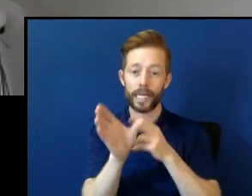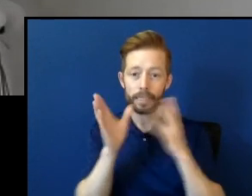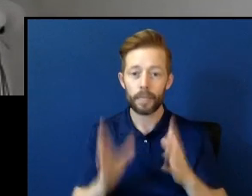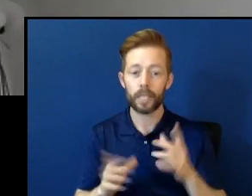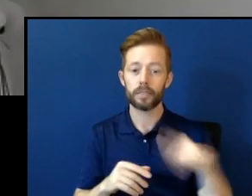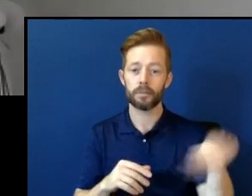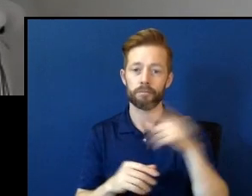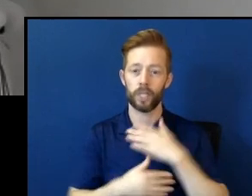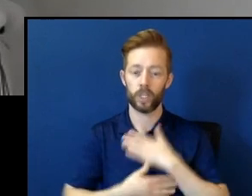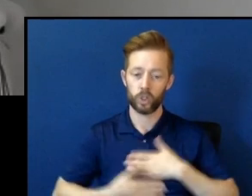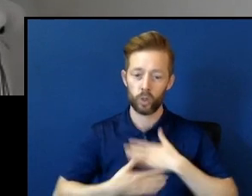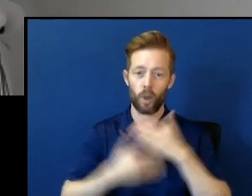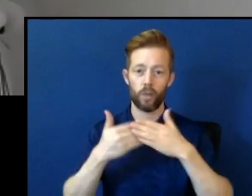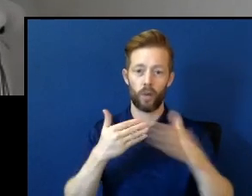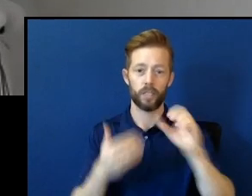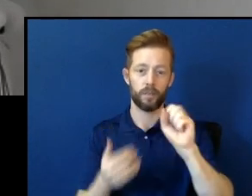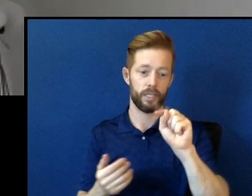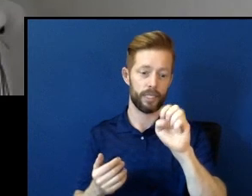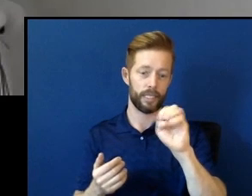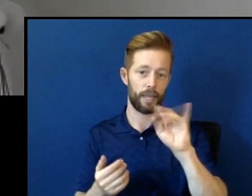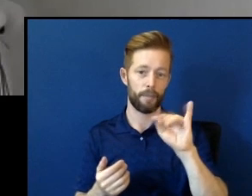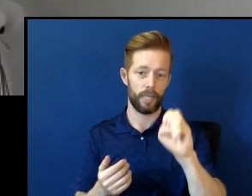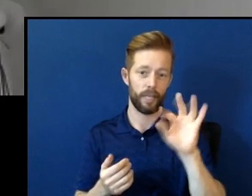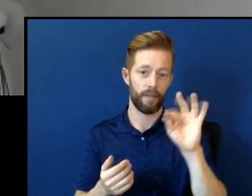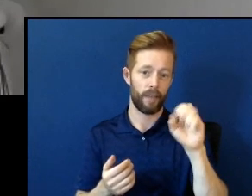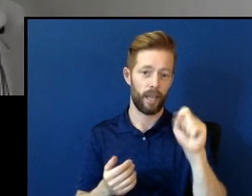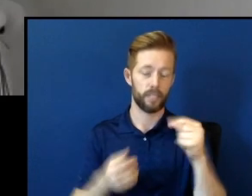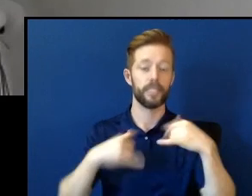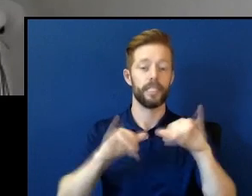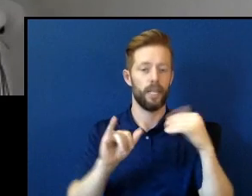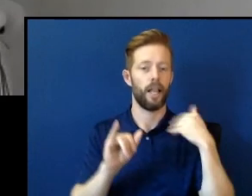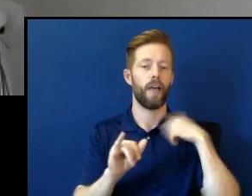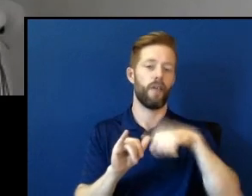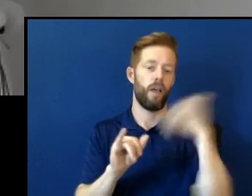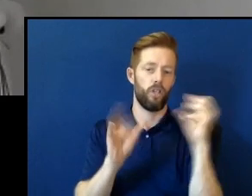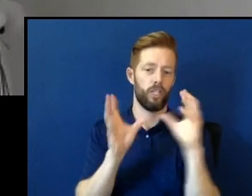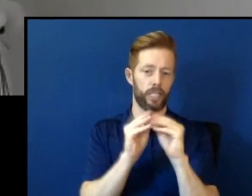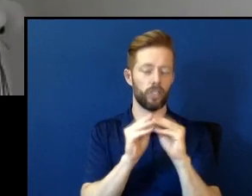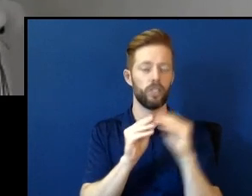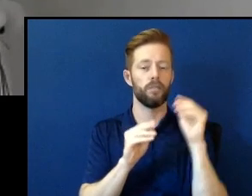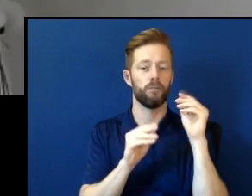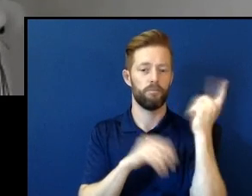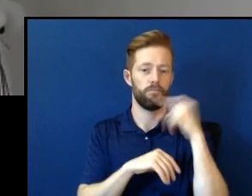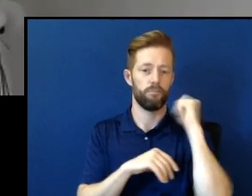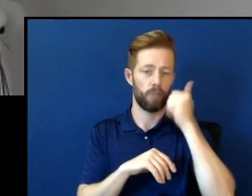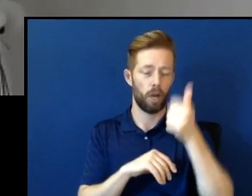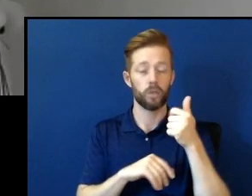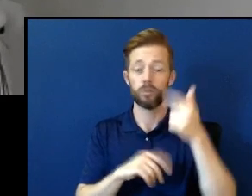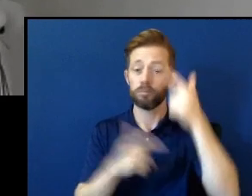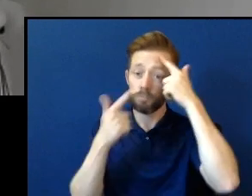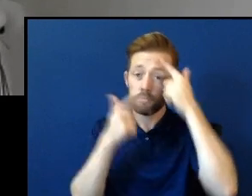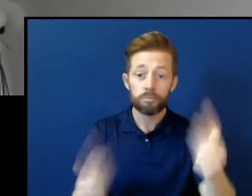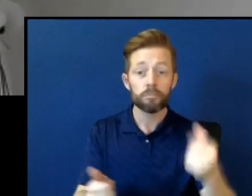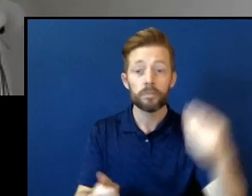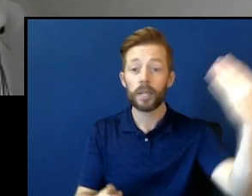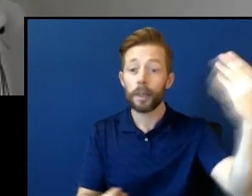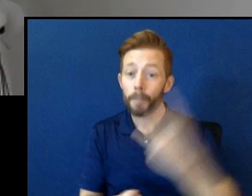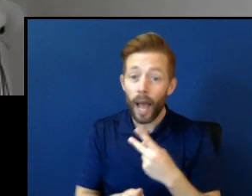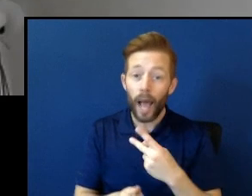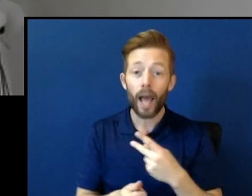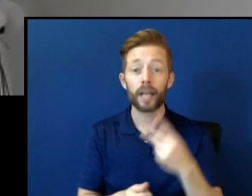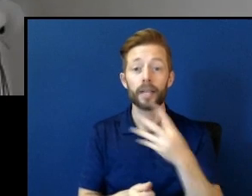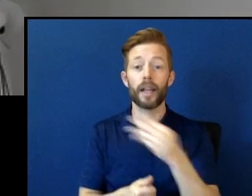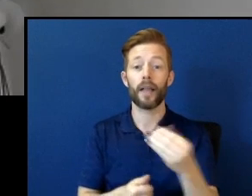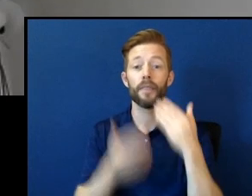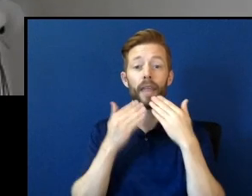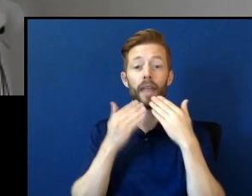I hope the participants enjoy the rest of the STEMIEFest. We still have a STEMIEFest tomorrow. So feel free to